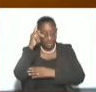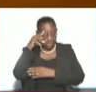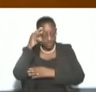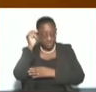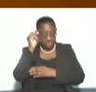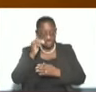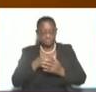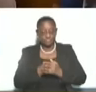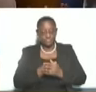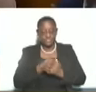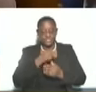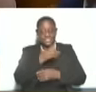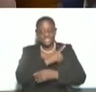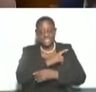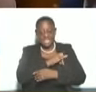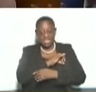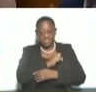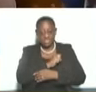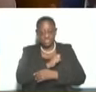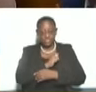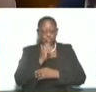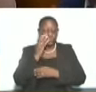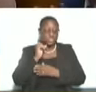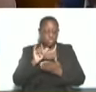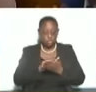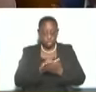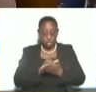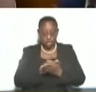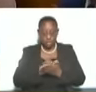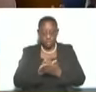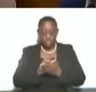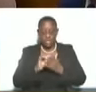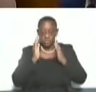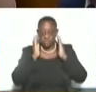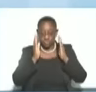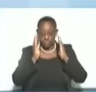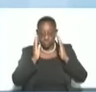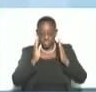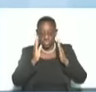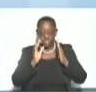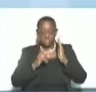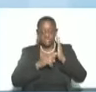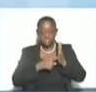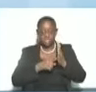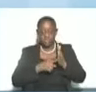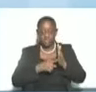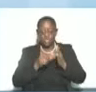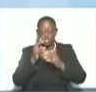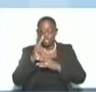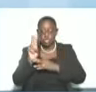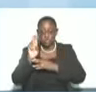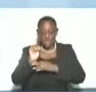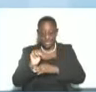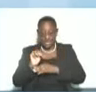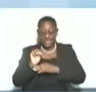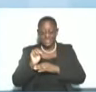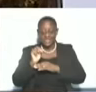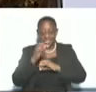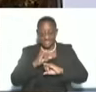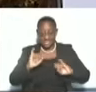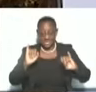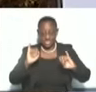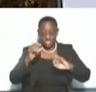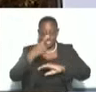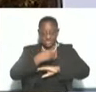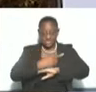Davis. Mrs. Davis was in New York City and participated in observations marking the UN's International Day of Peace, even